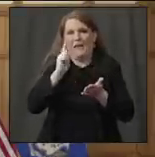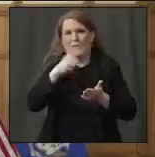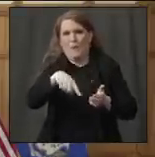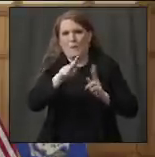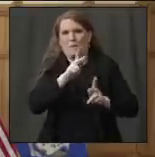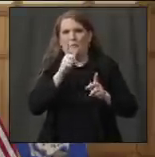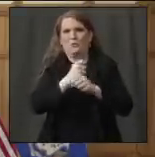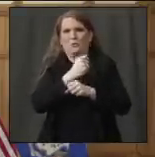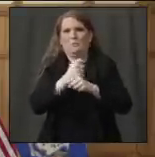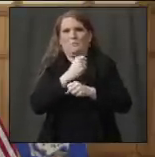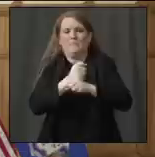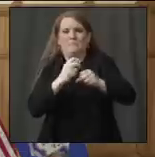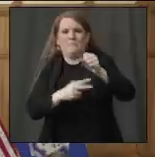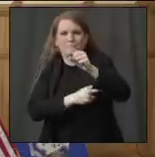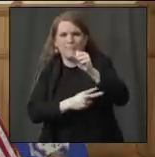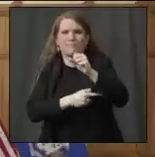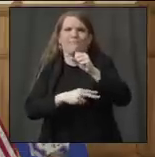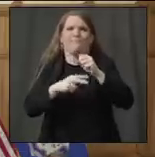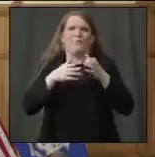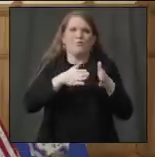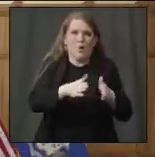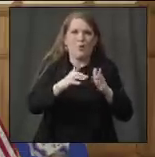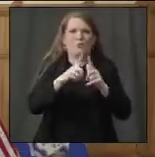News 8.